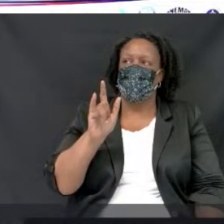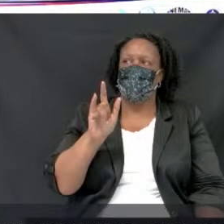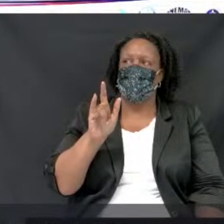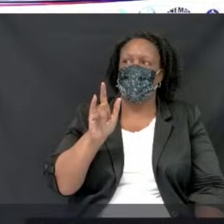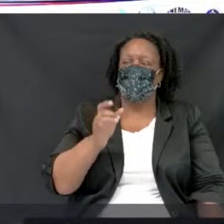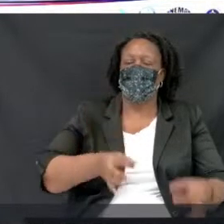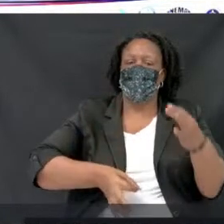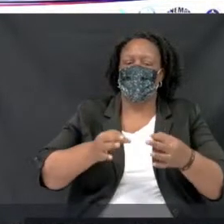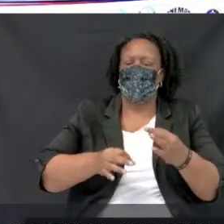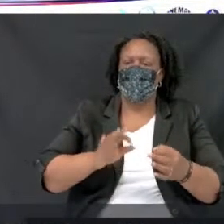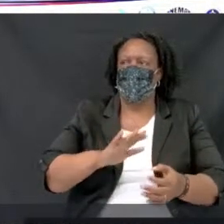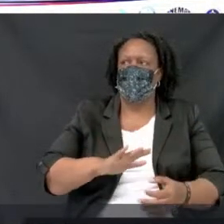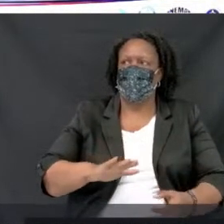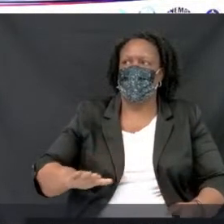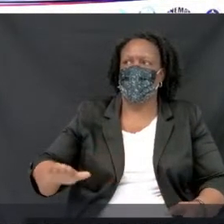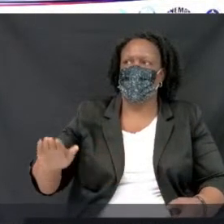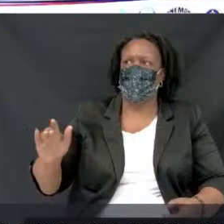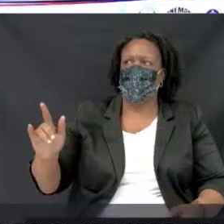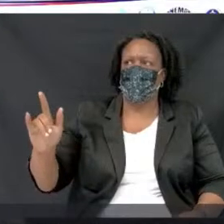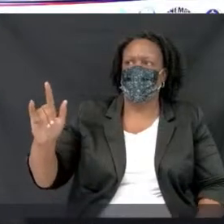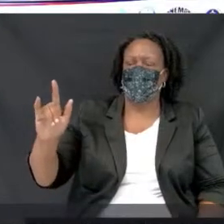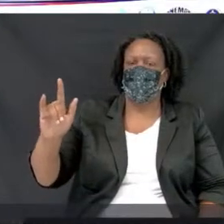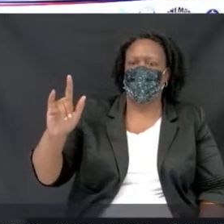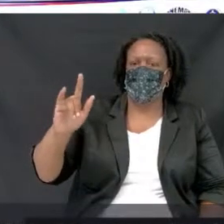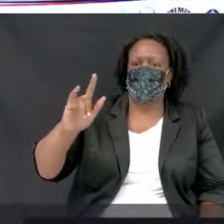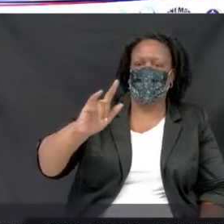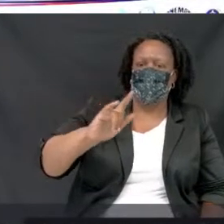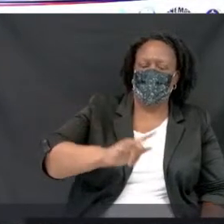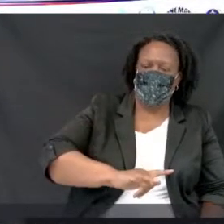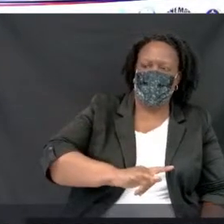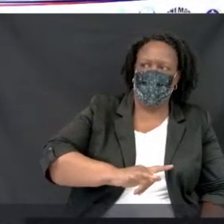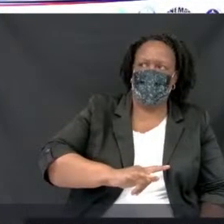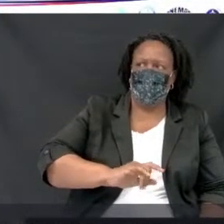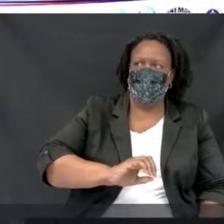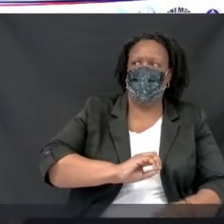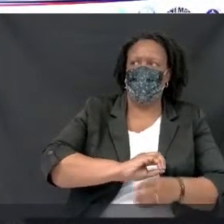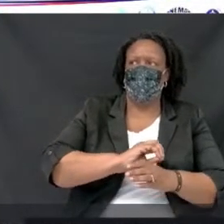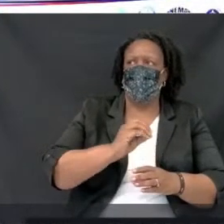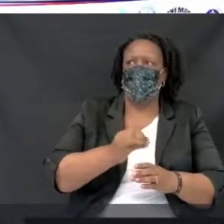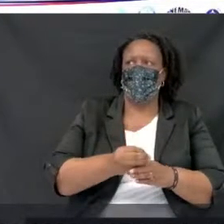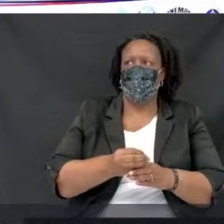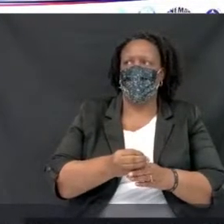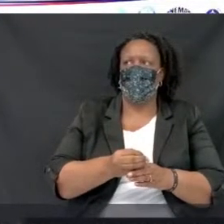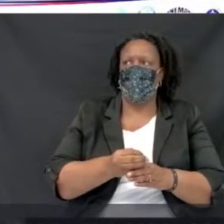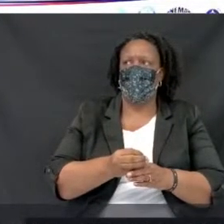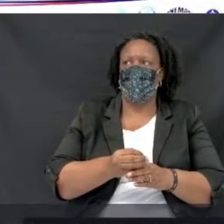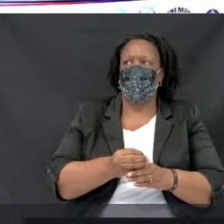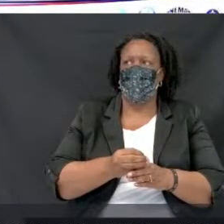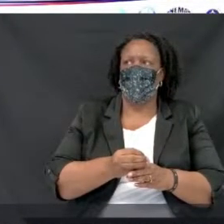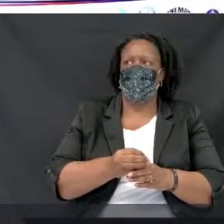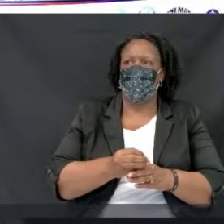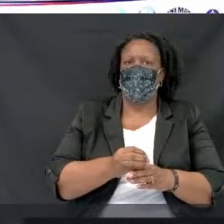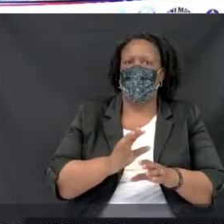that child upon return, or can the child quarantine at home?